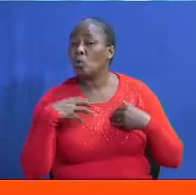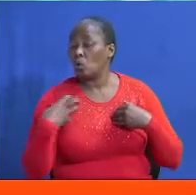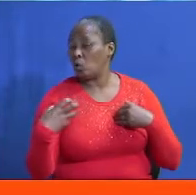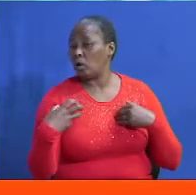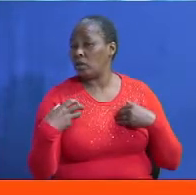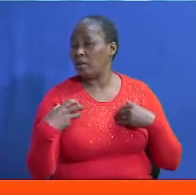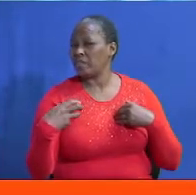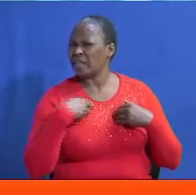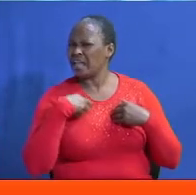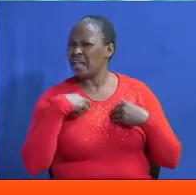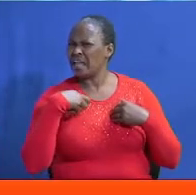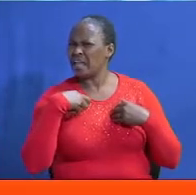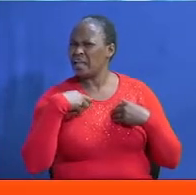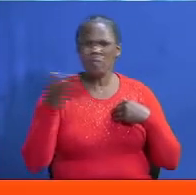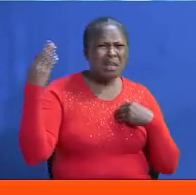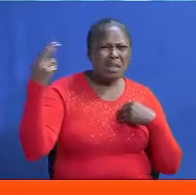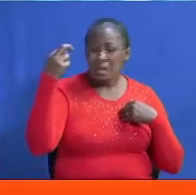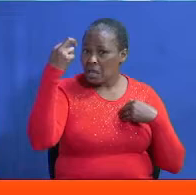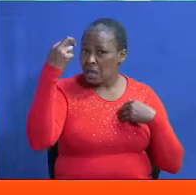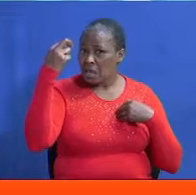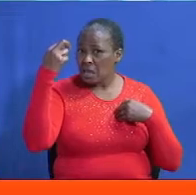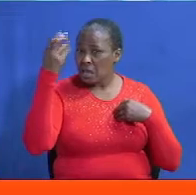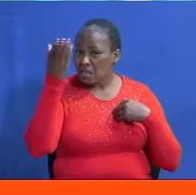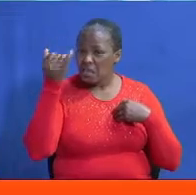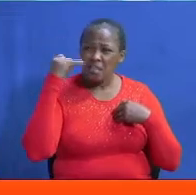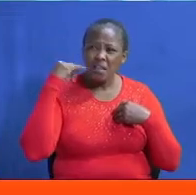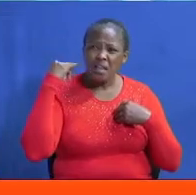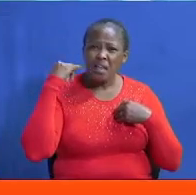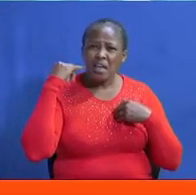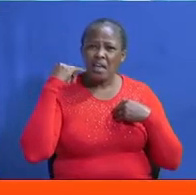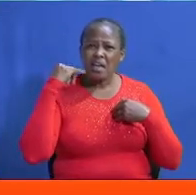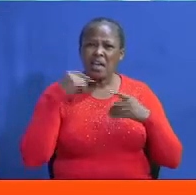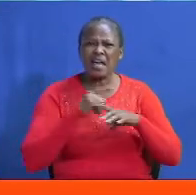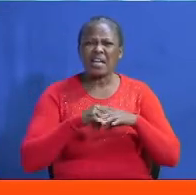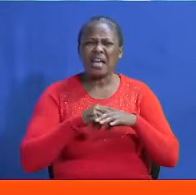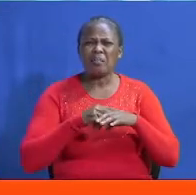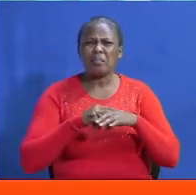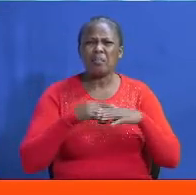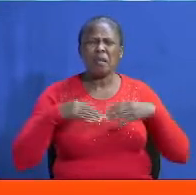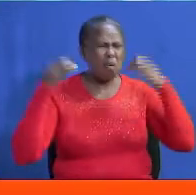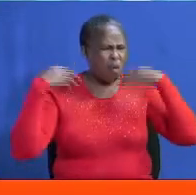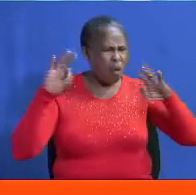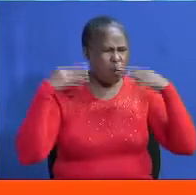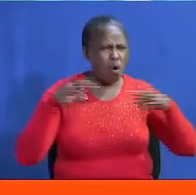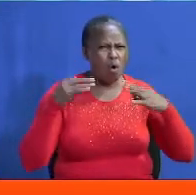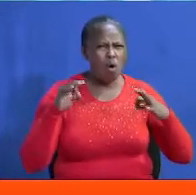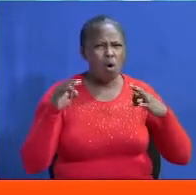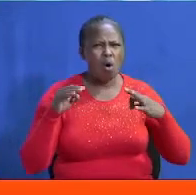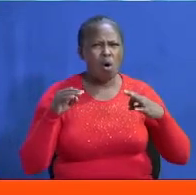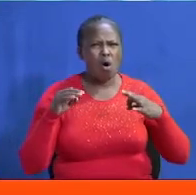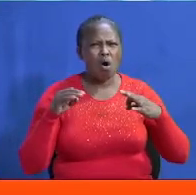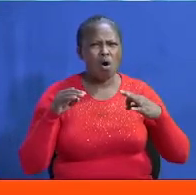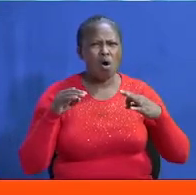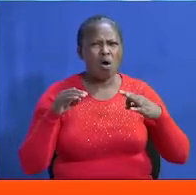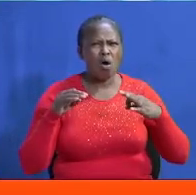it's what I saw in Nakuru. Mm-hmm. Like after people left, there are some people who came and took their properties, their land, they vandalized